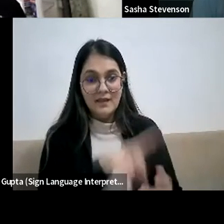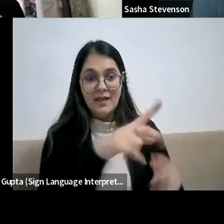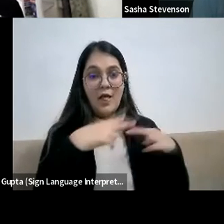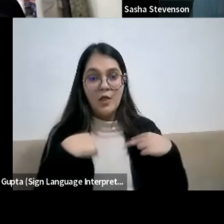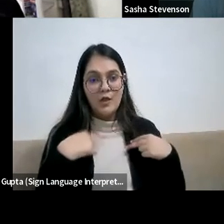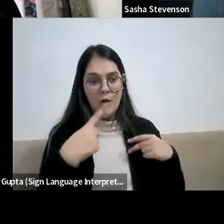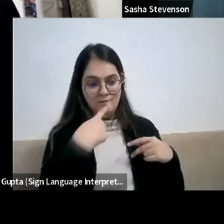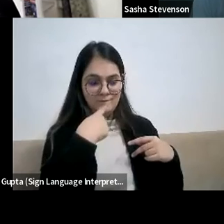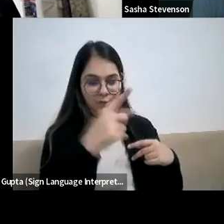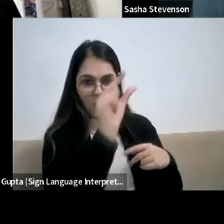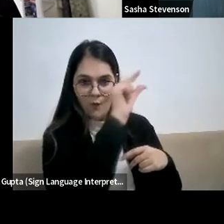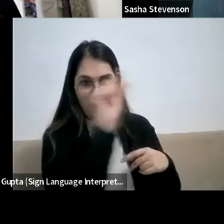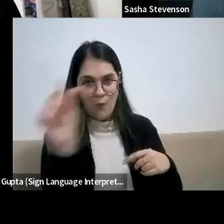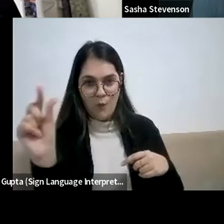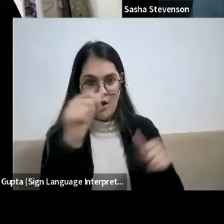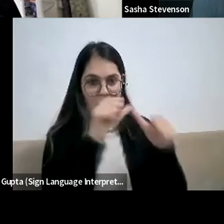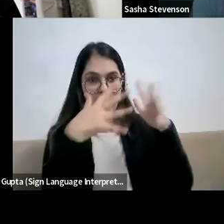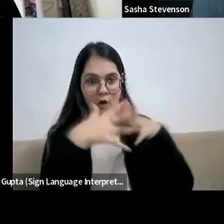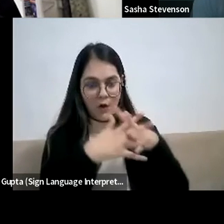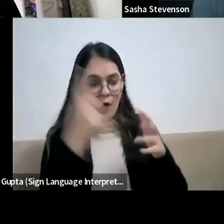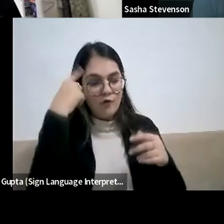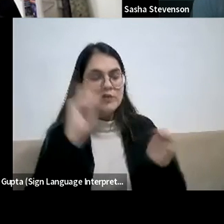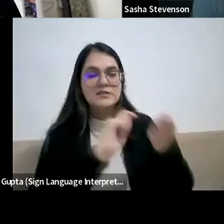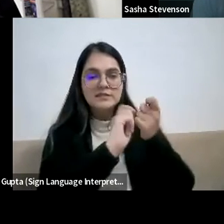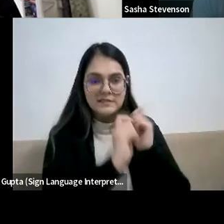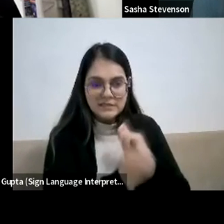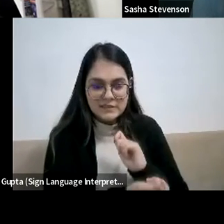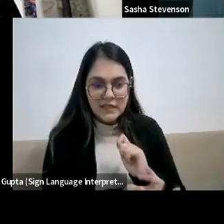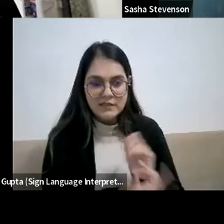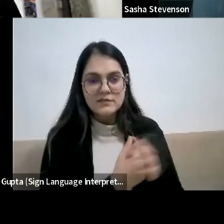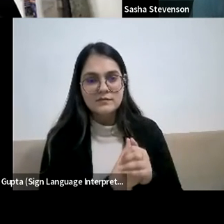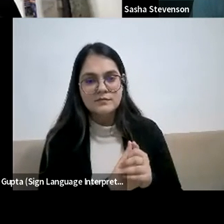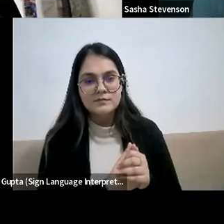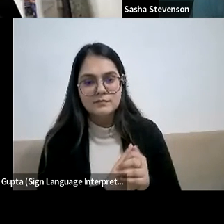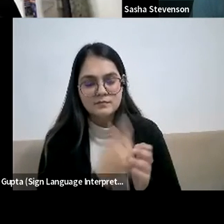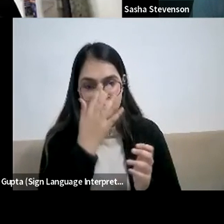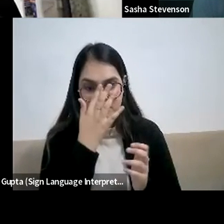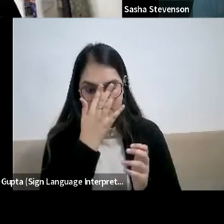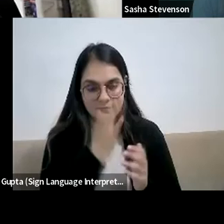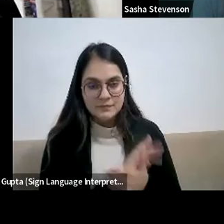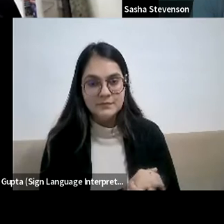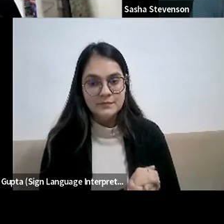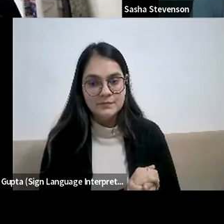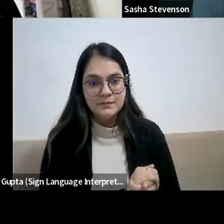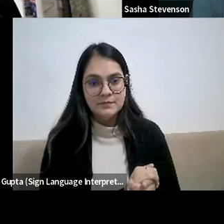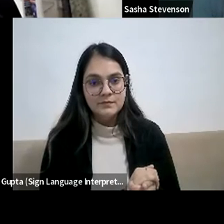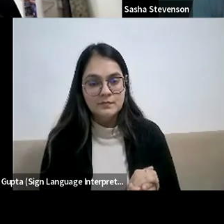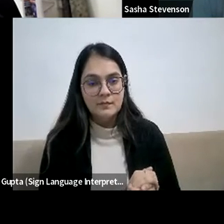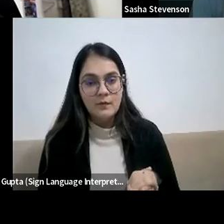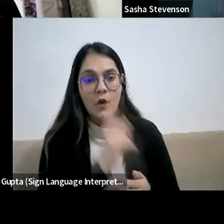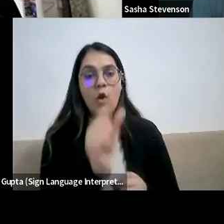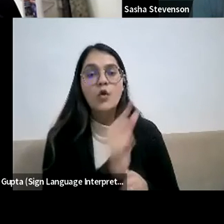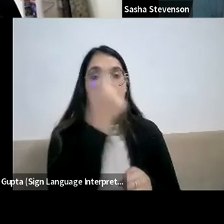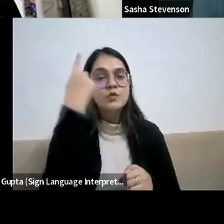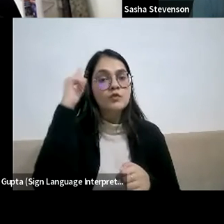an instrument to foster social change, or to fostering, well, not let's keep social change to one side, but the use of the law